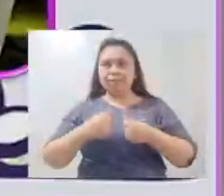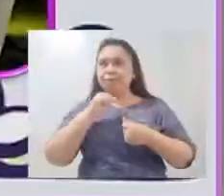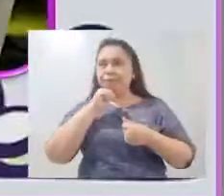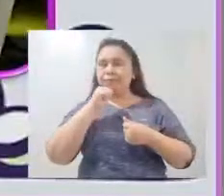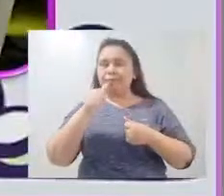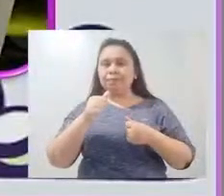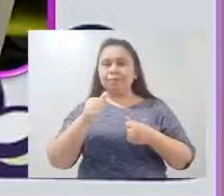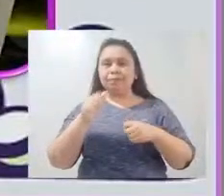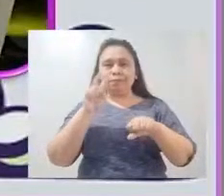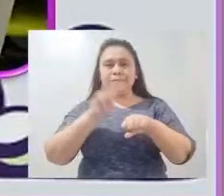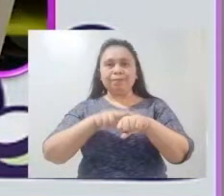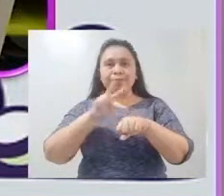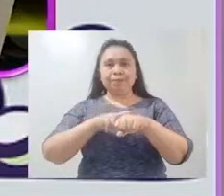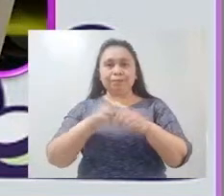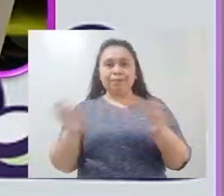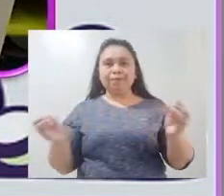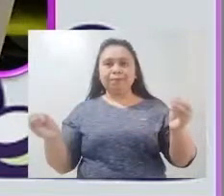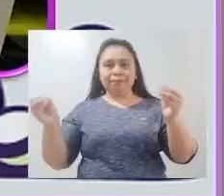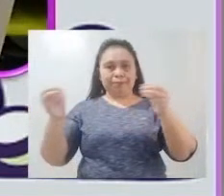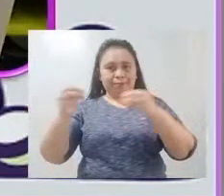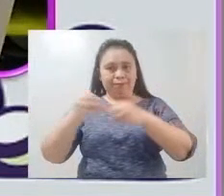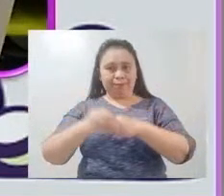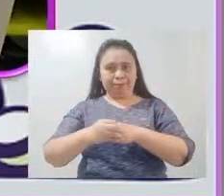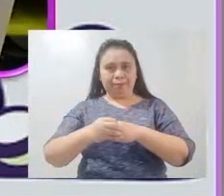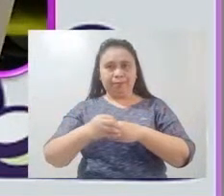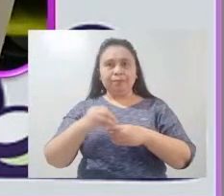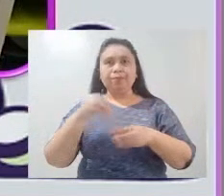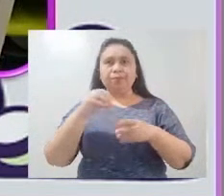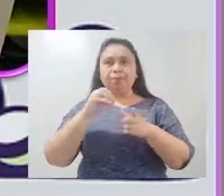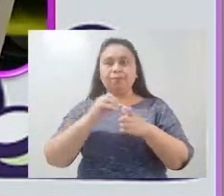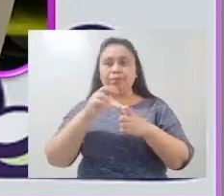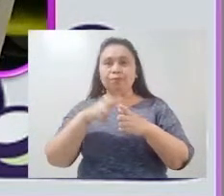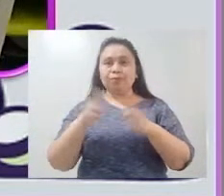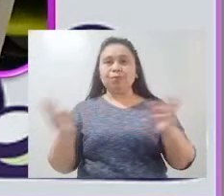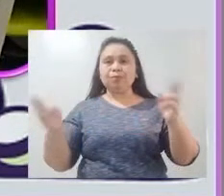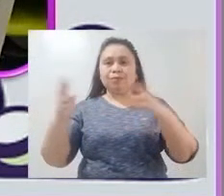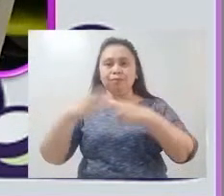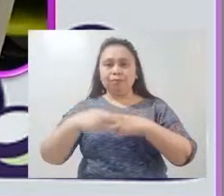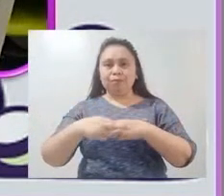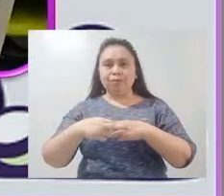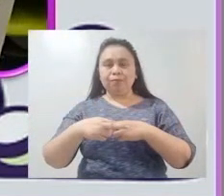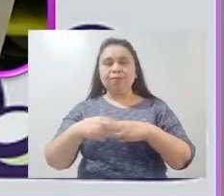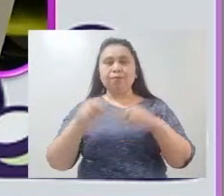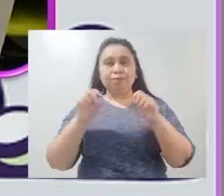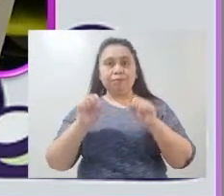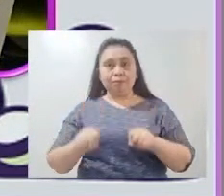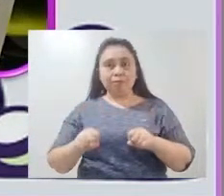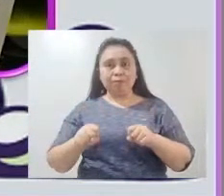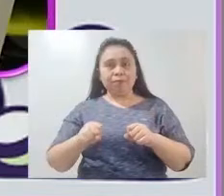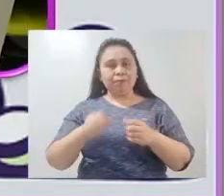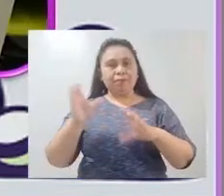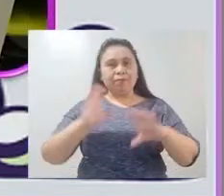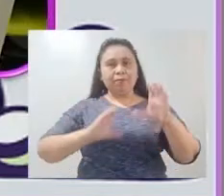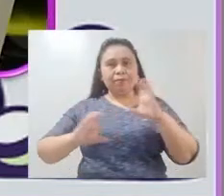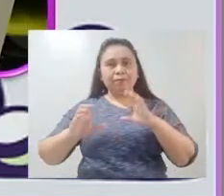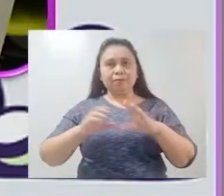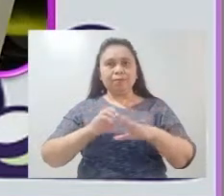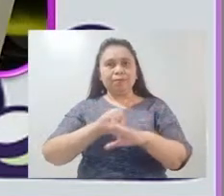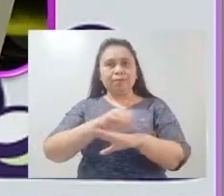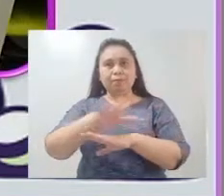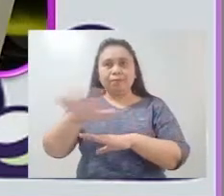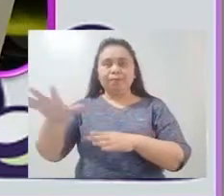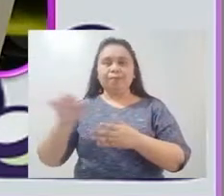coats should not be stored in offices or break rooms, as this spread contaminates to